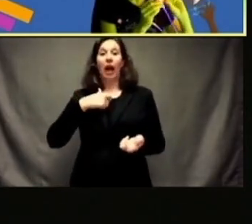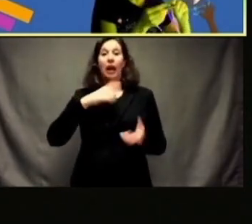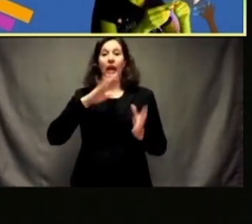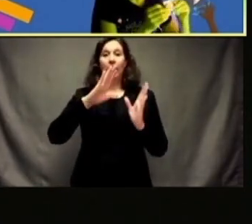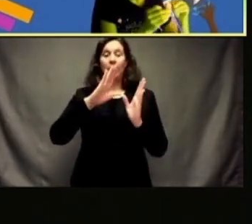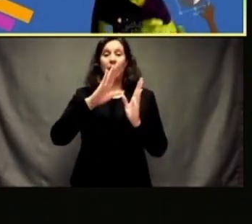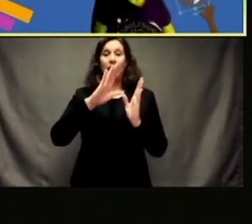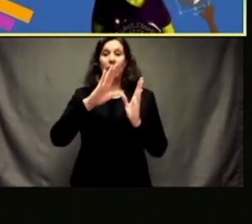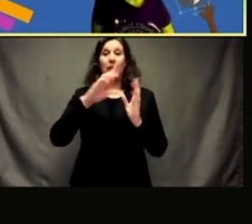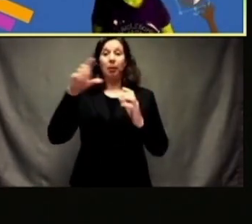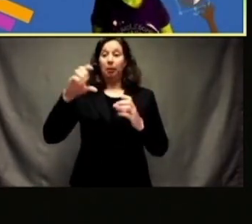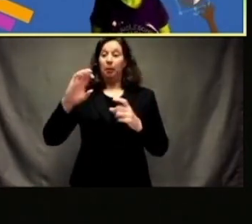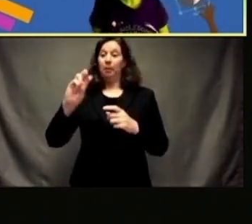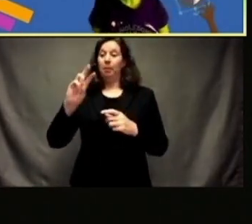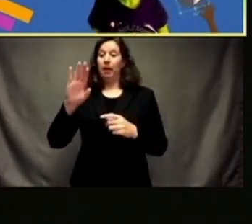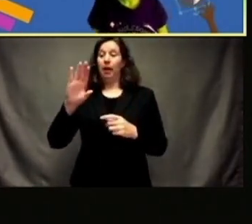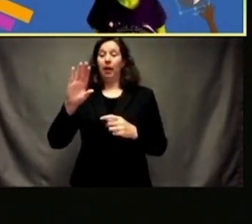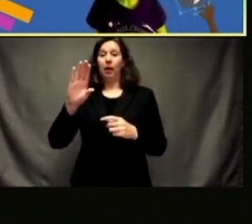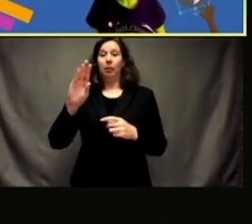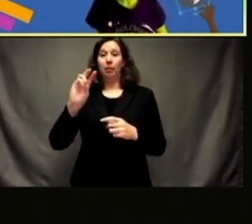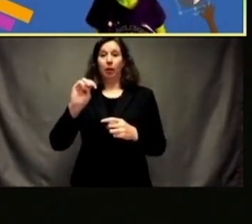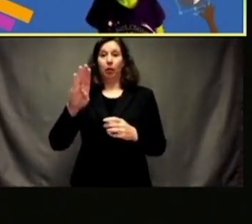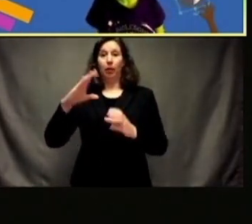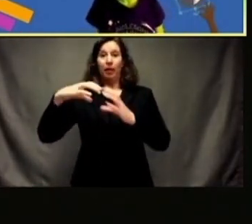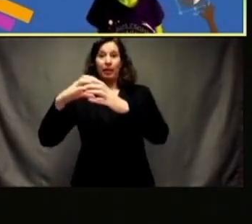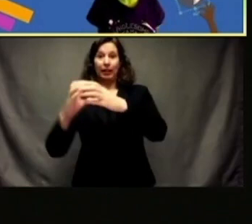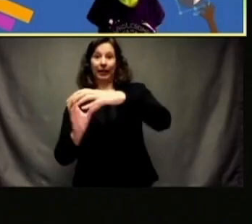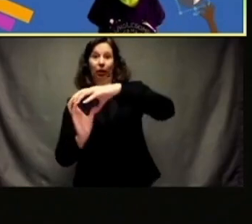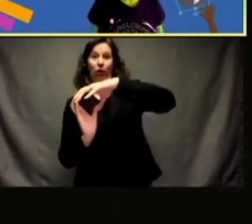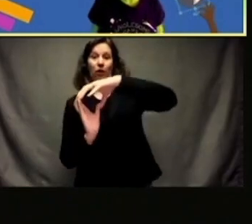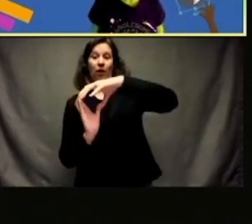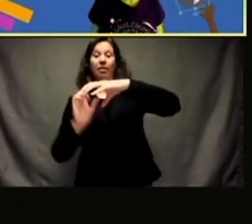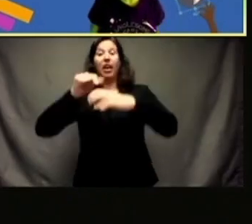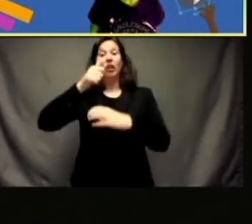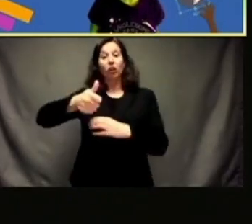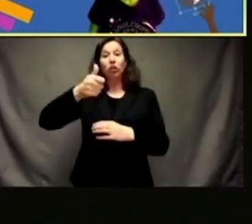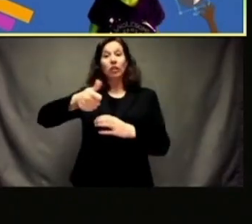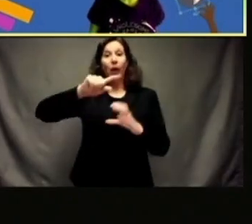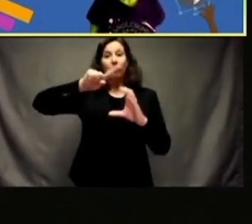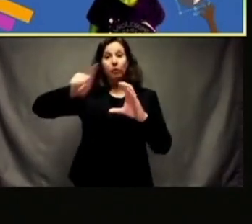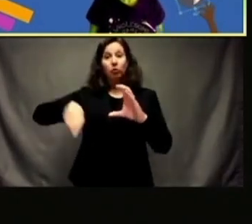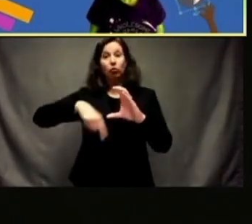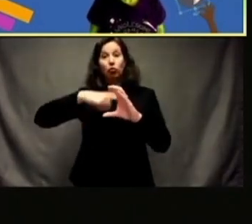microbit, well, then she starts rotating.